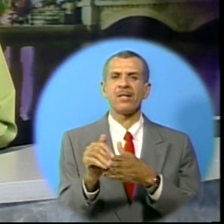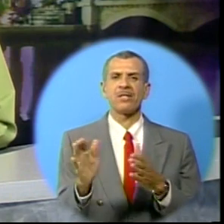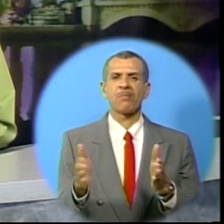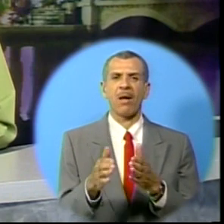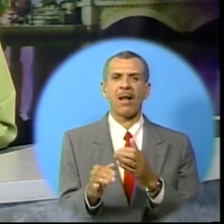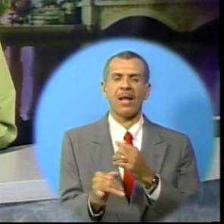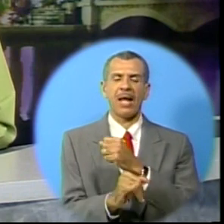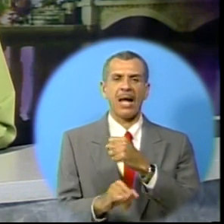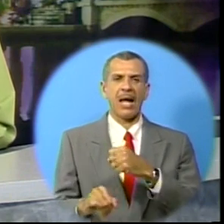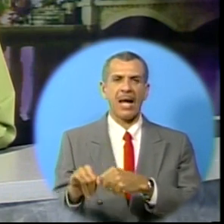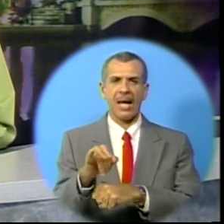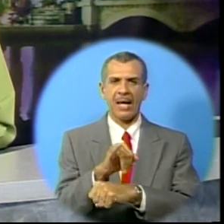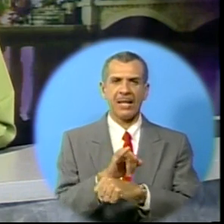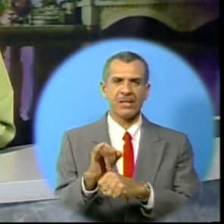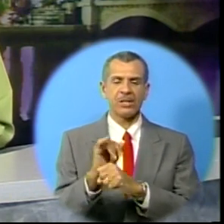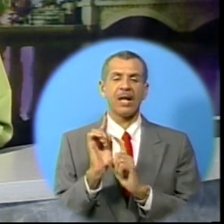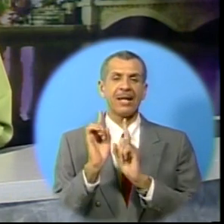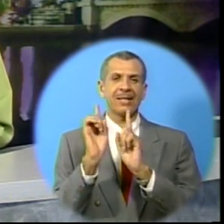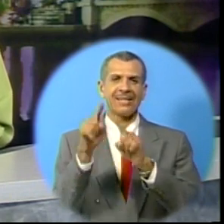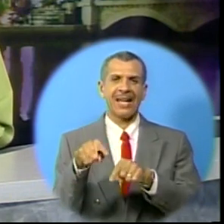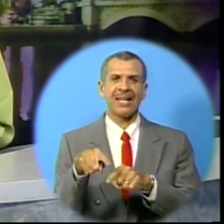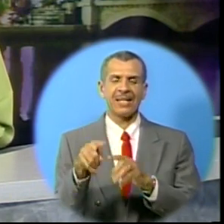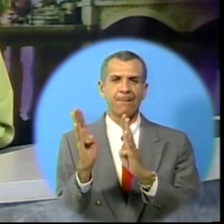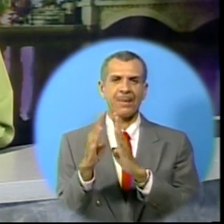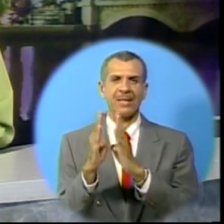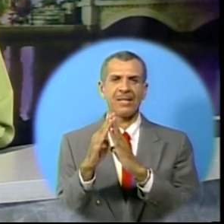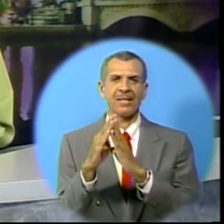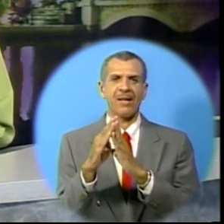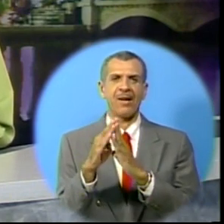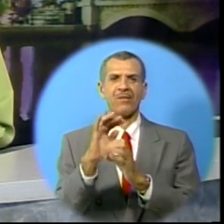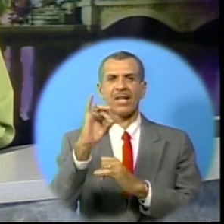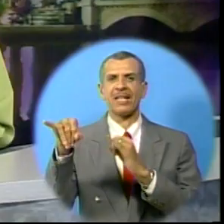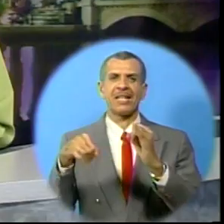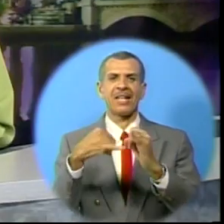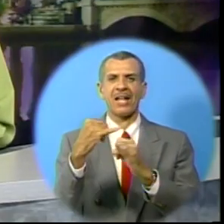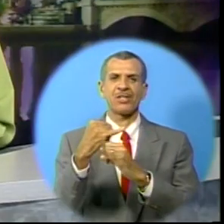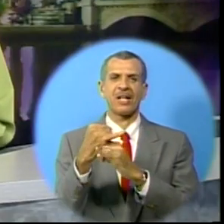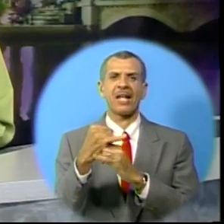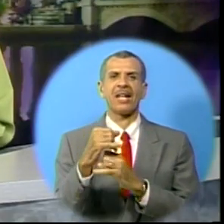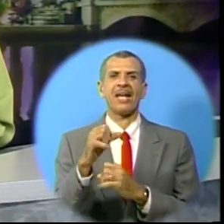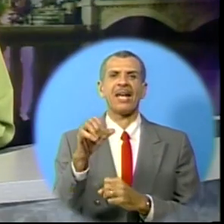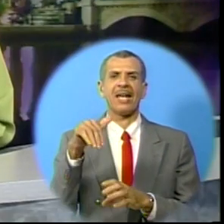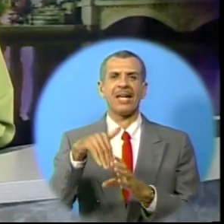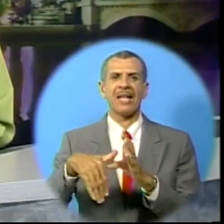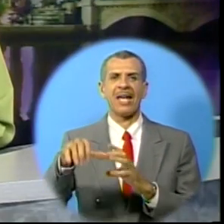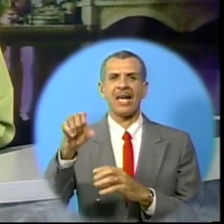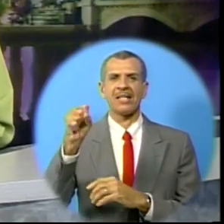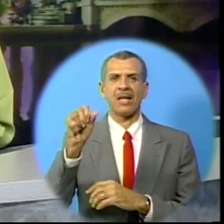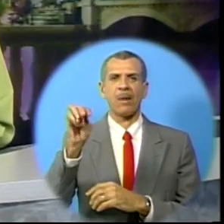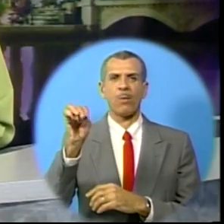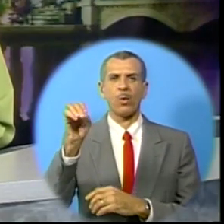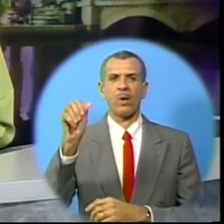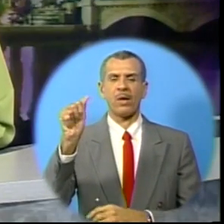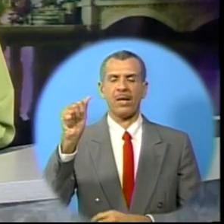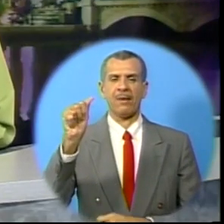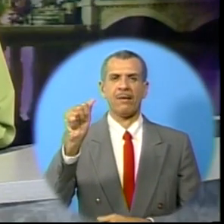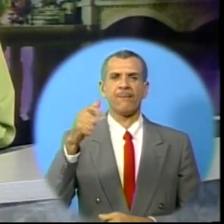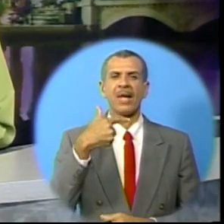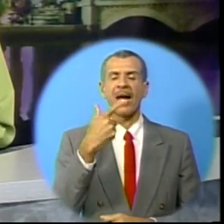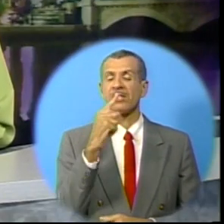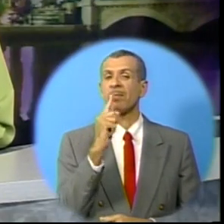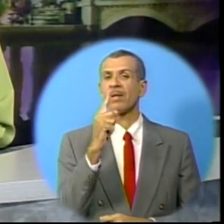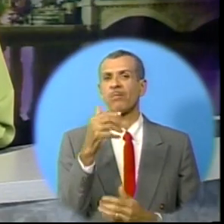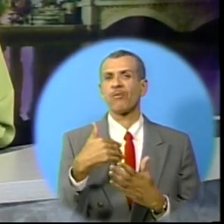states attend the upcoming 3rd International UN SIDS Conference in Samoa. Speaking ahead of his departure for the